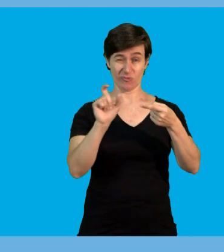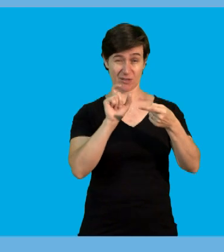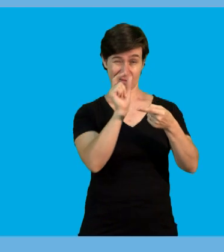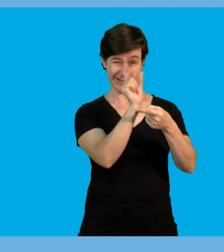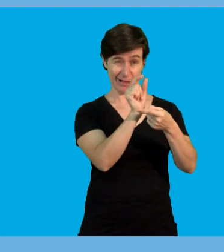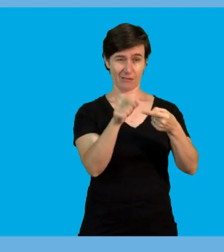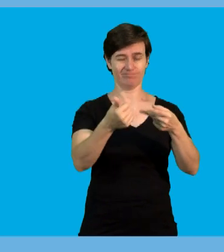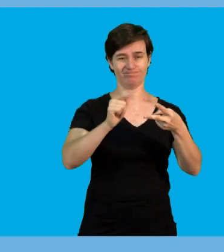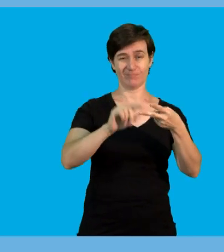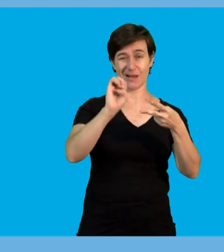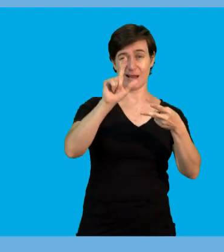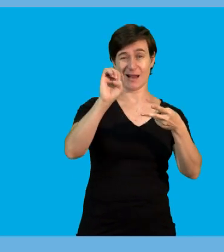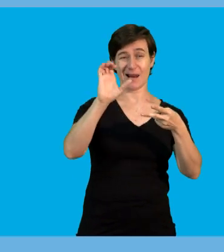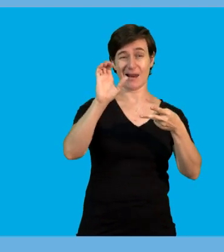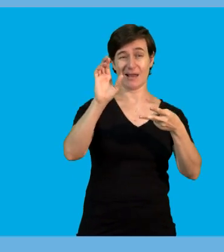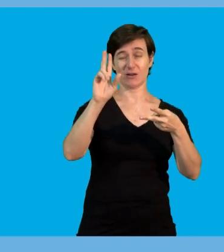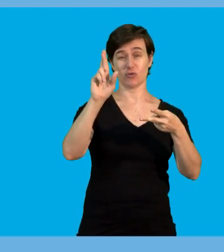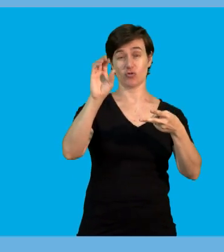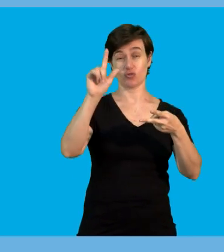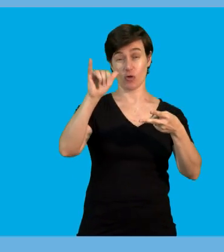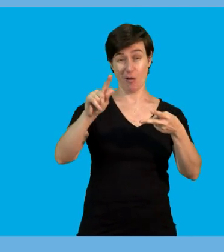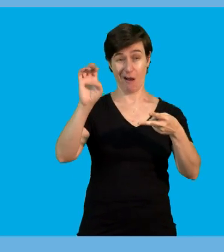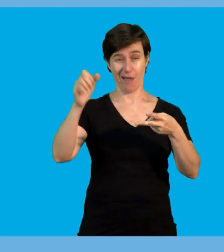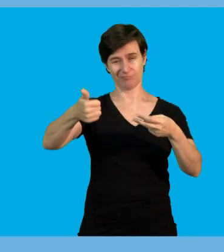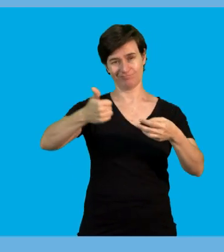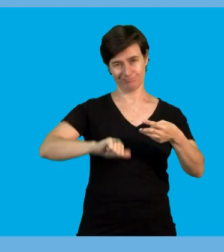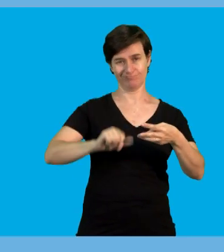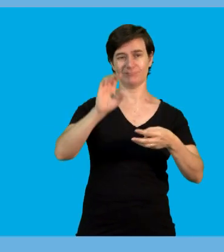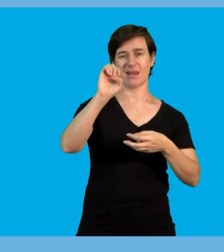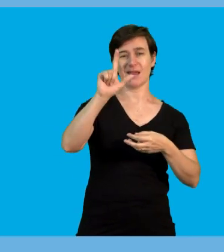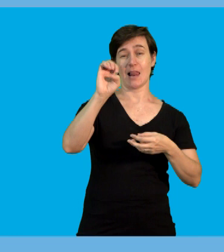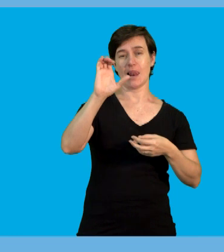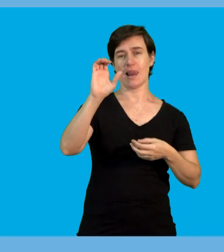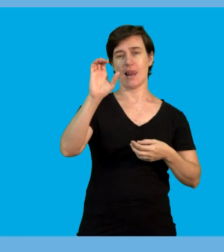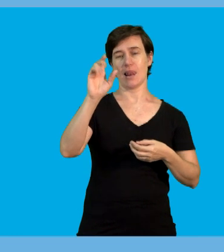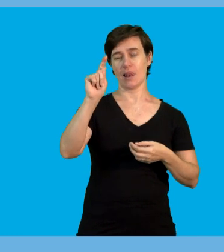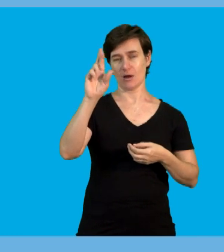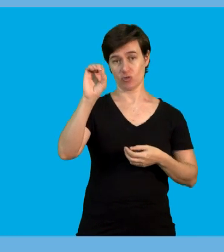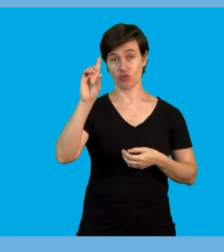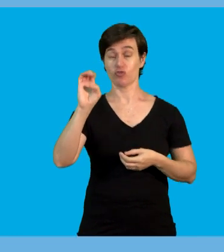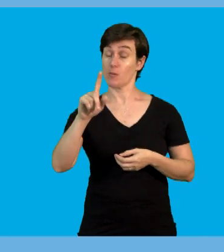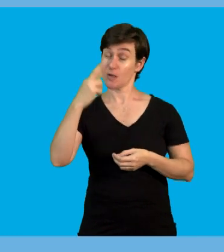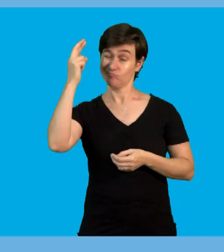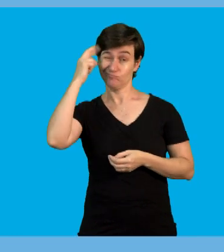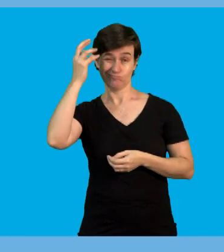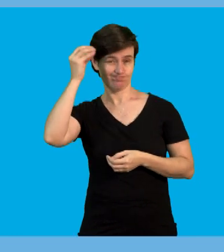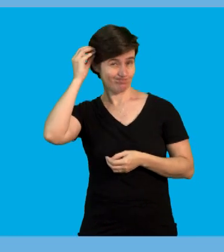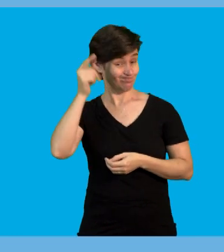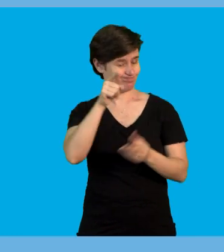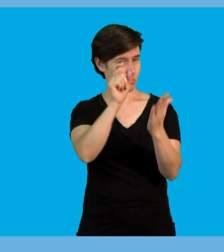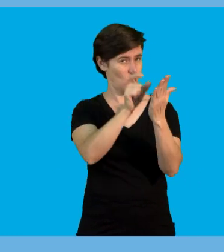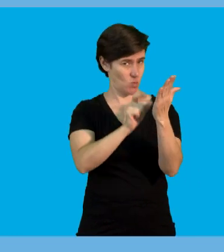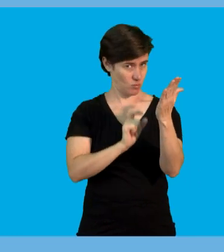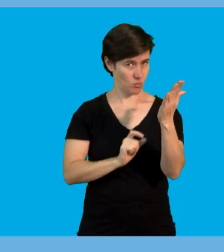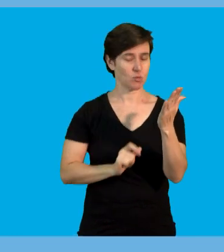cell, electrolyte, and electrode. So these are the words that you're going to be using in better explaining the main concept being